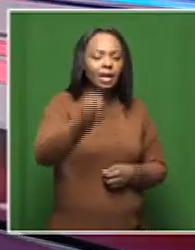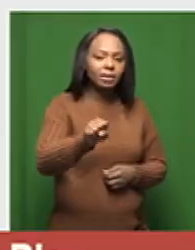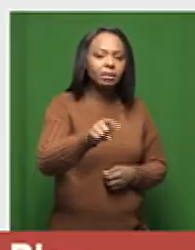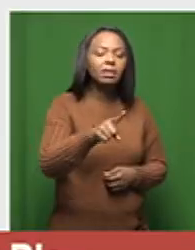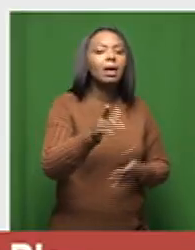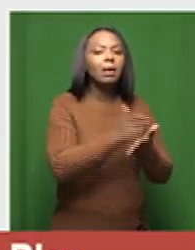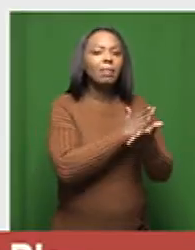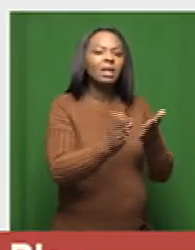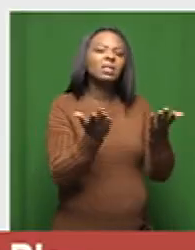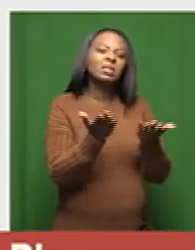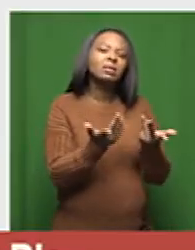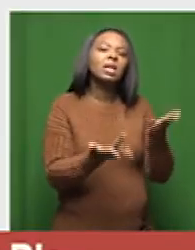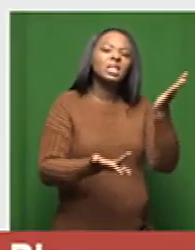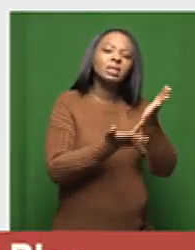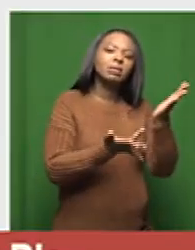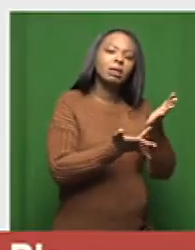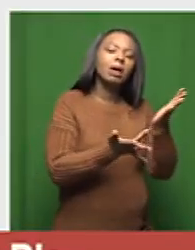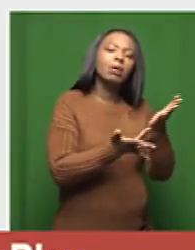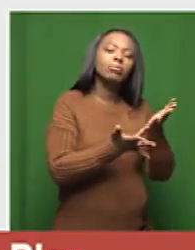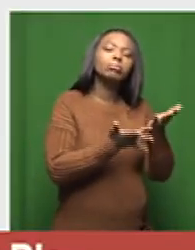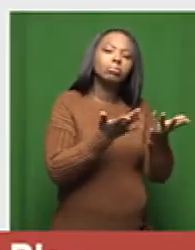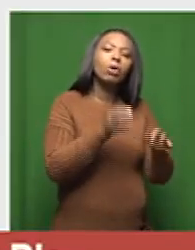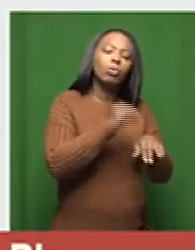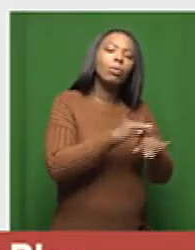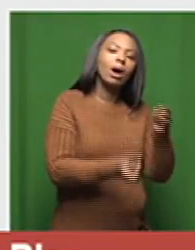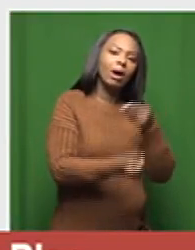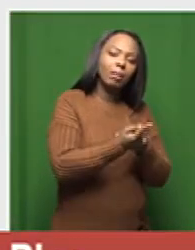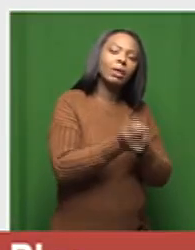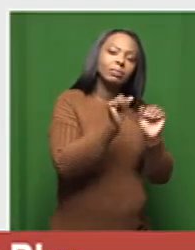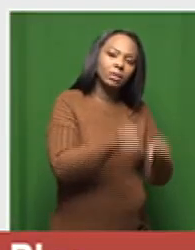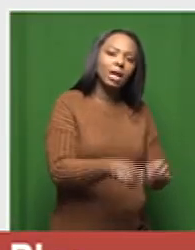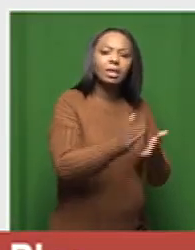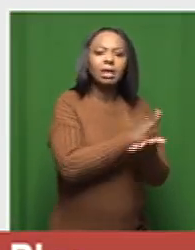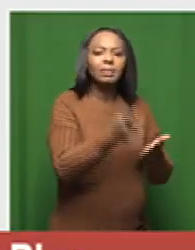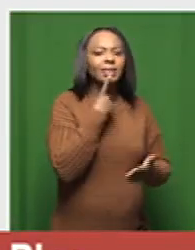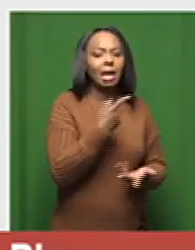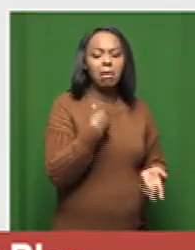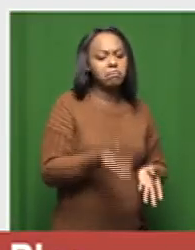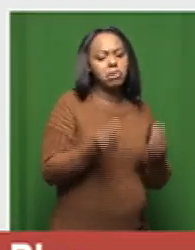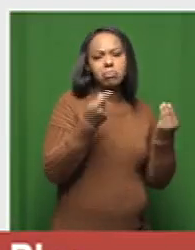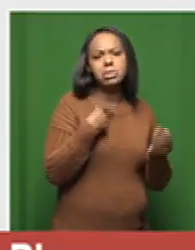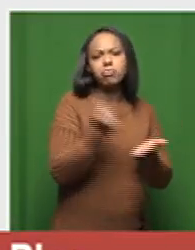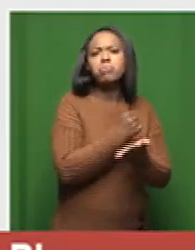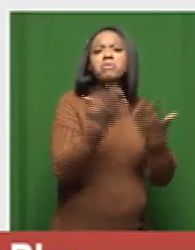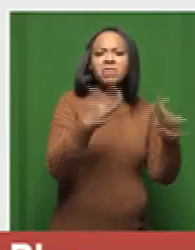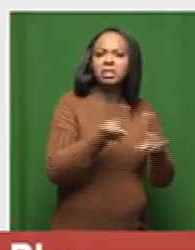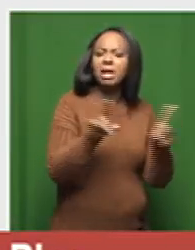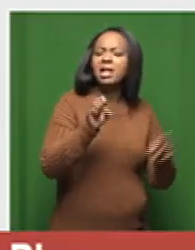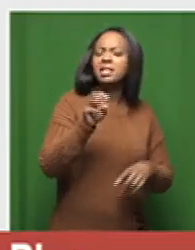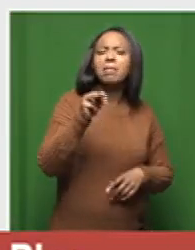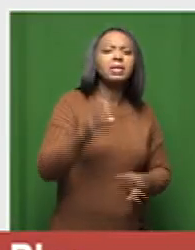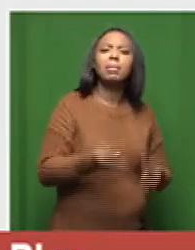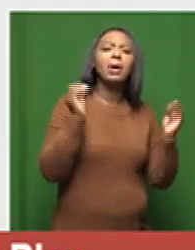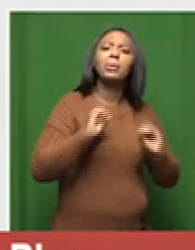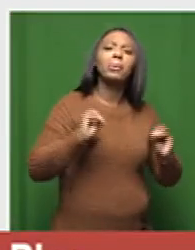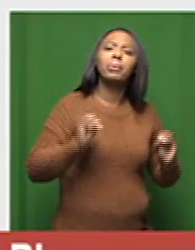understand technically, some people do say that they haven't received their SMS. And my advice to such a person